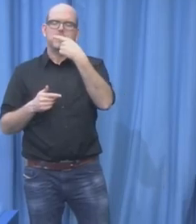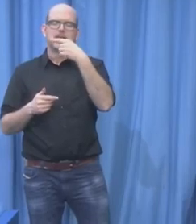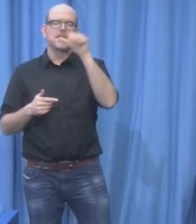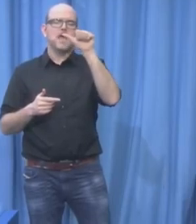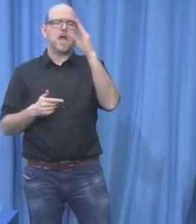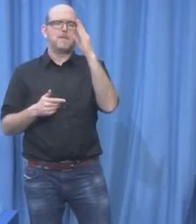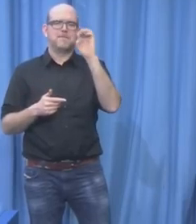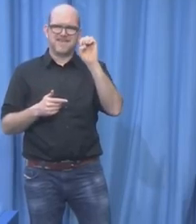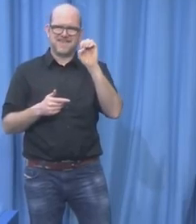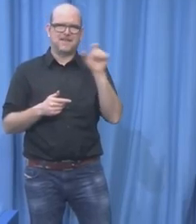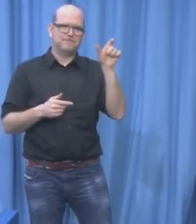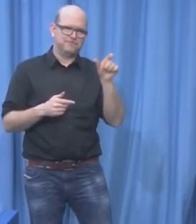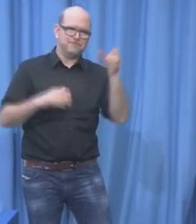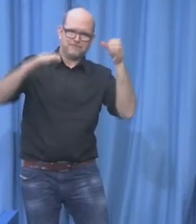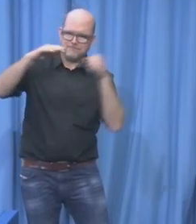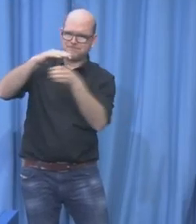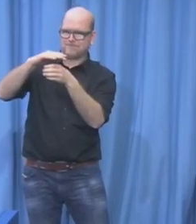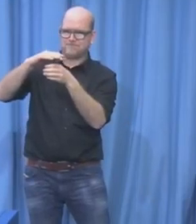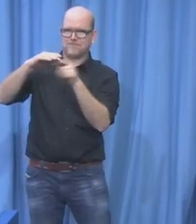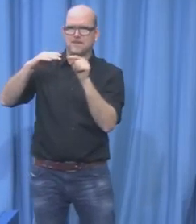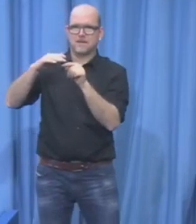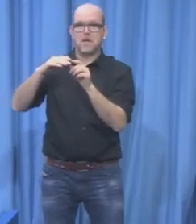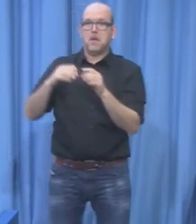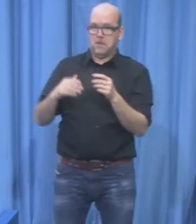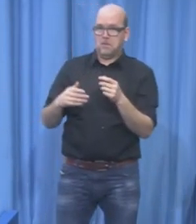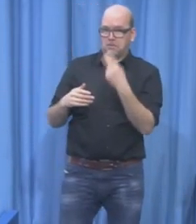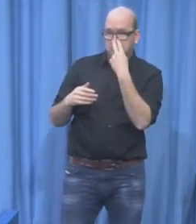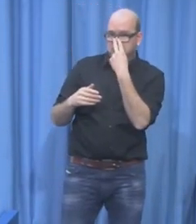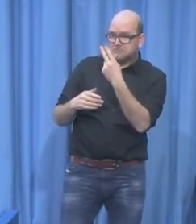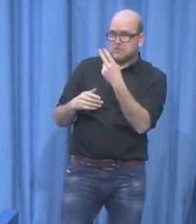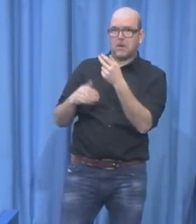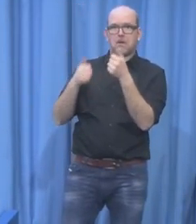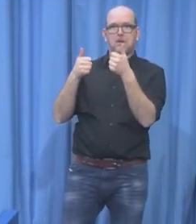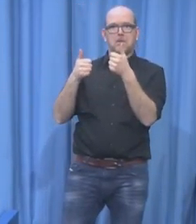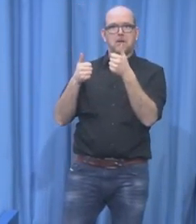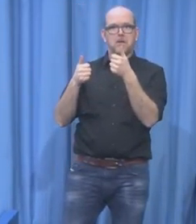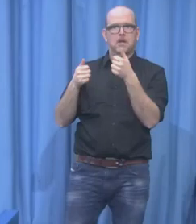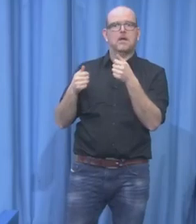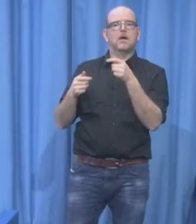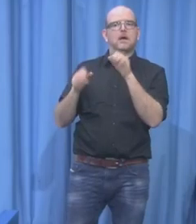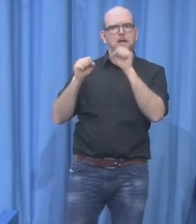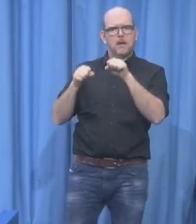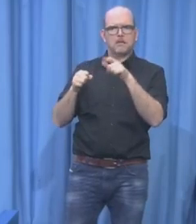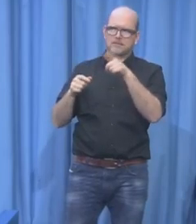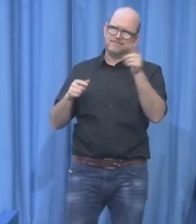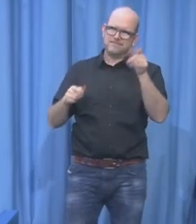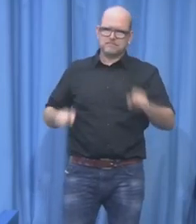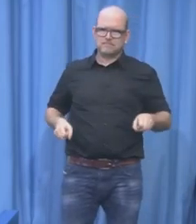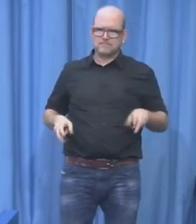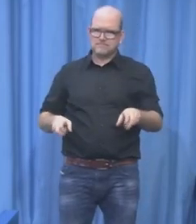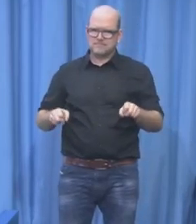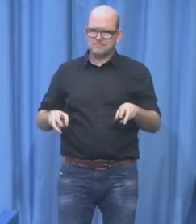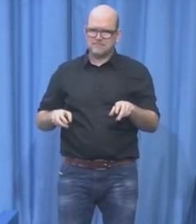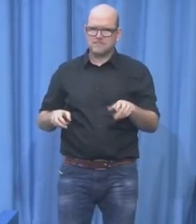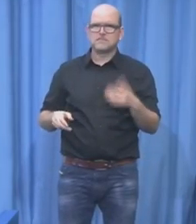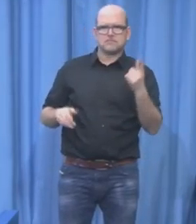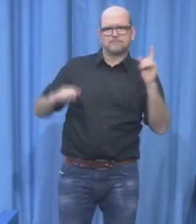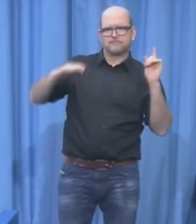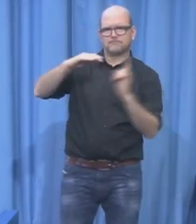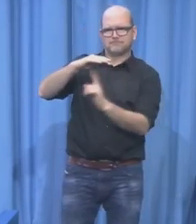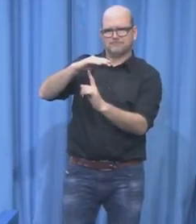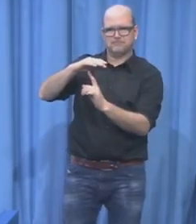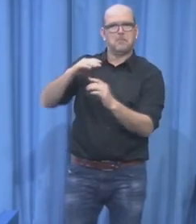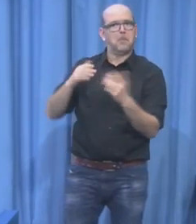and he got there, and the elevators were broken, and he panicked because he didn't think he was going to be able to get to work on time. So he actually got out of his